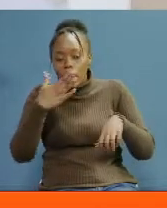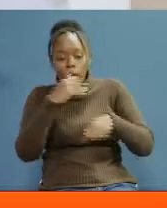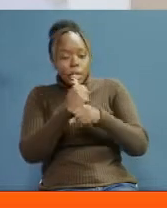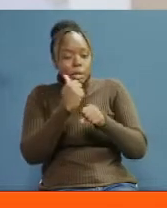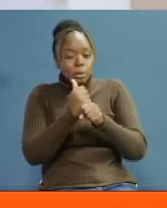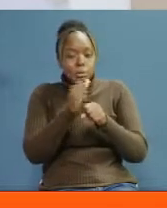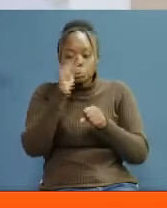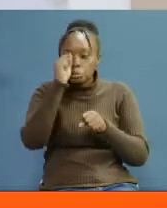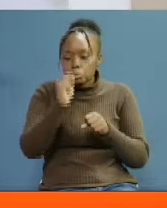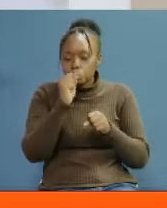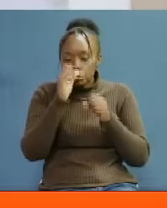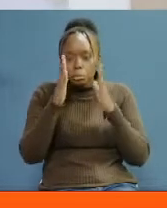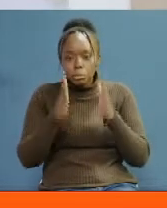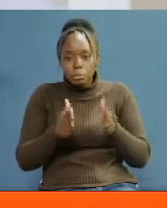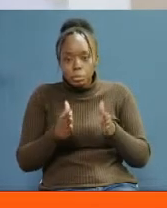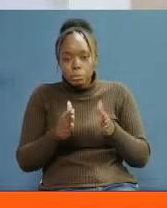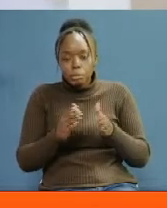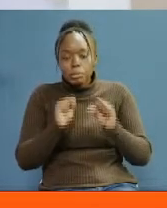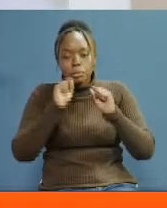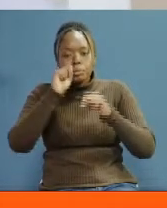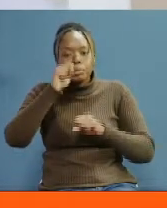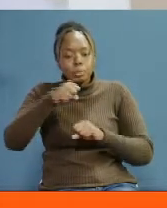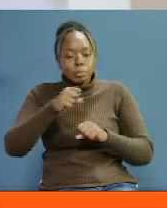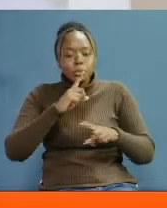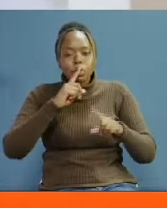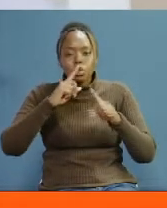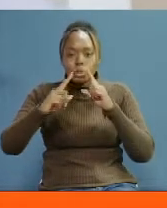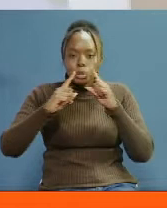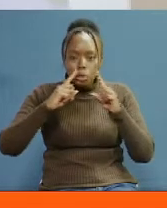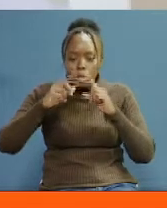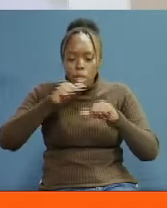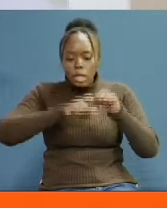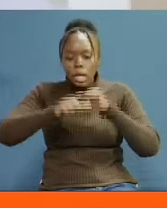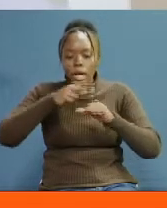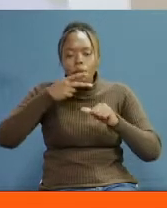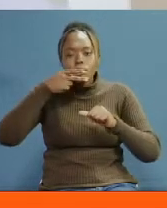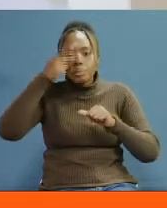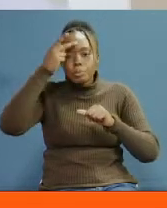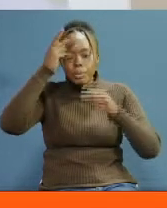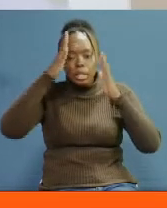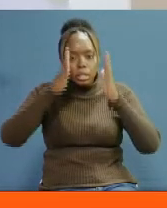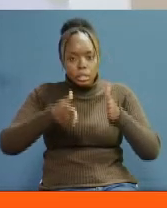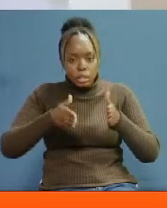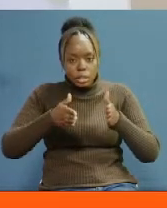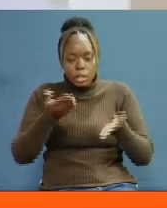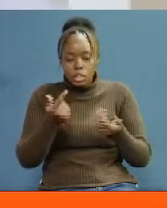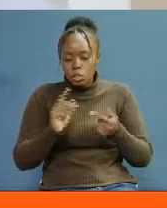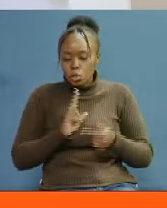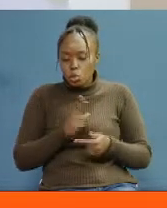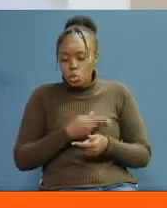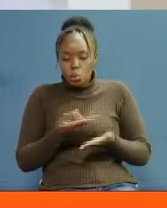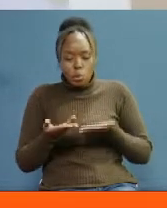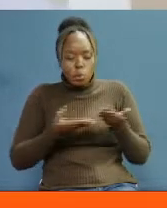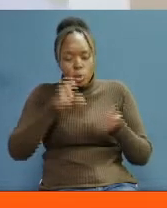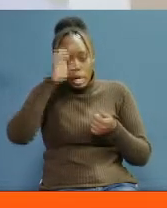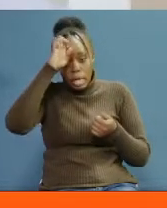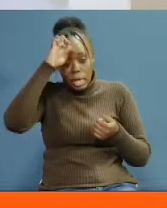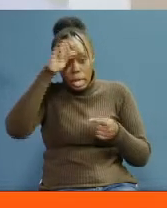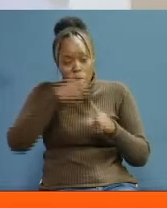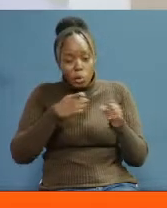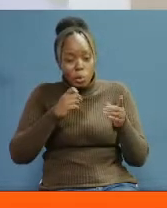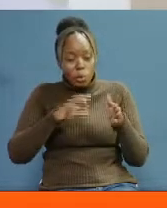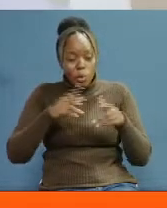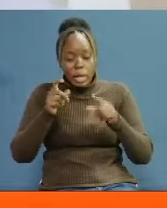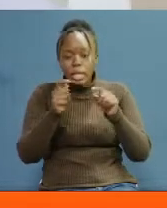should talk about parenting? For us in education, we can even start training